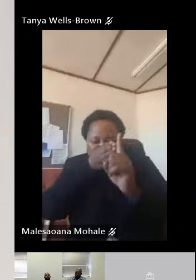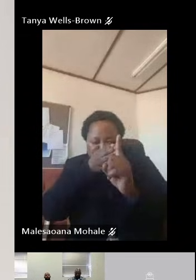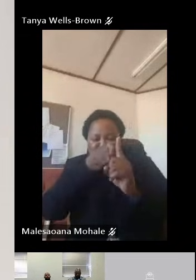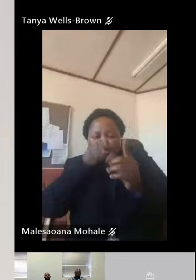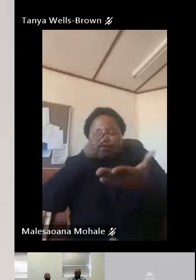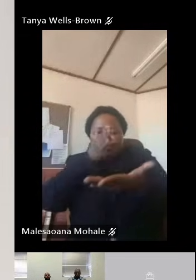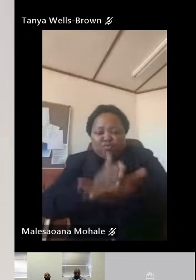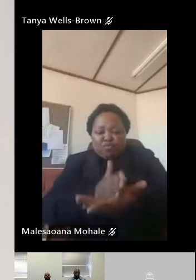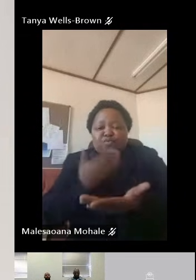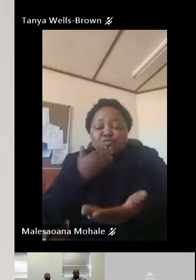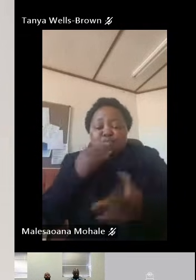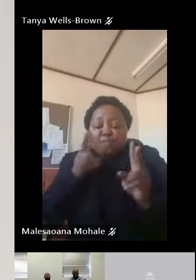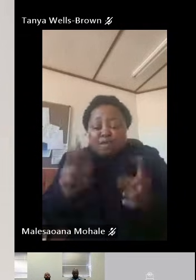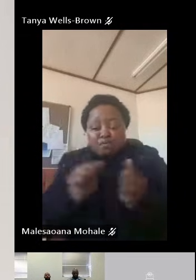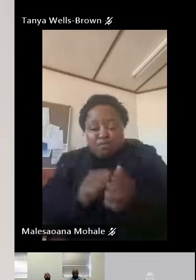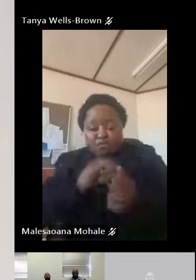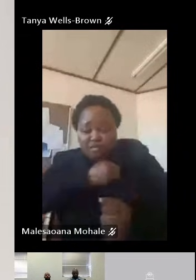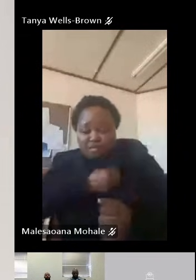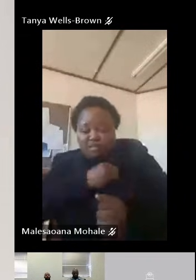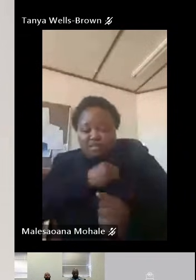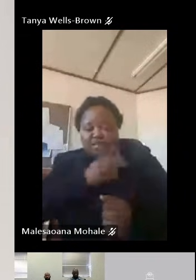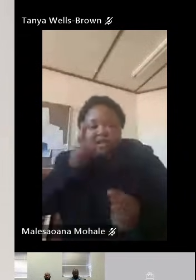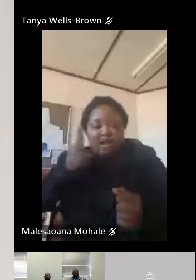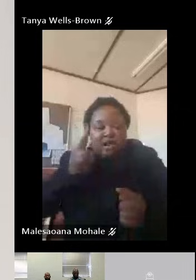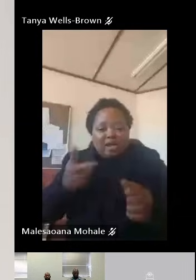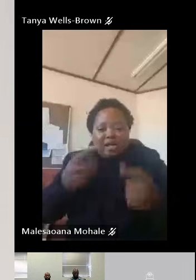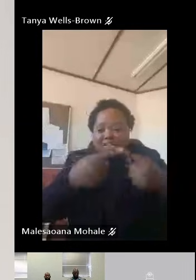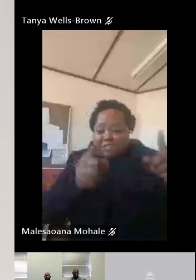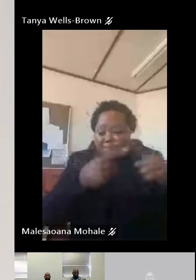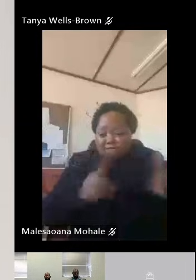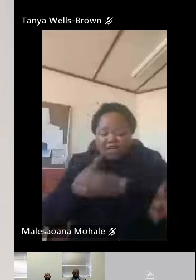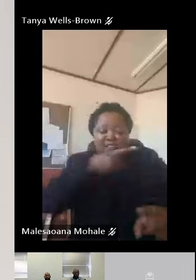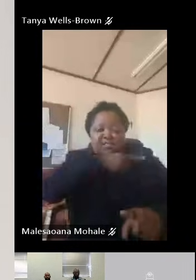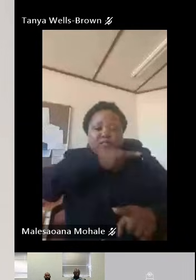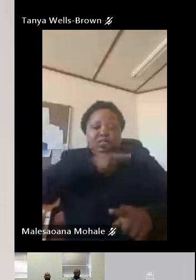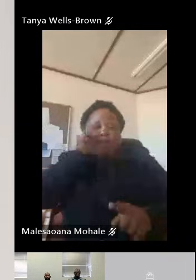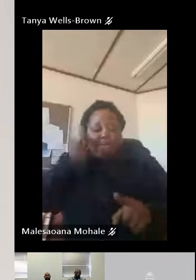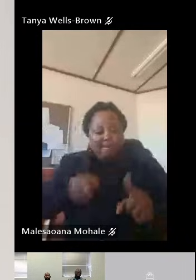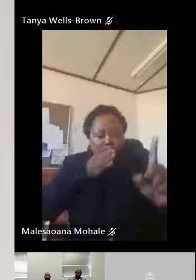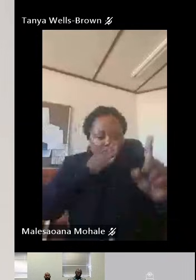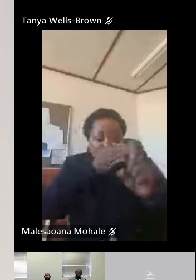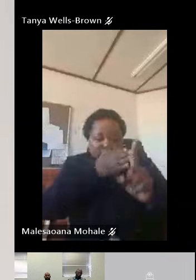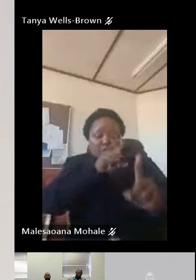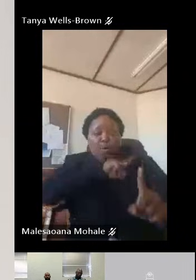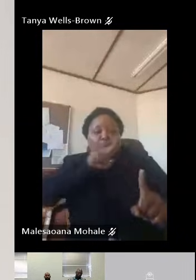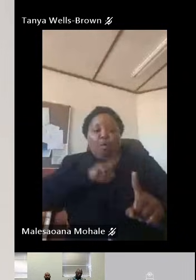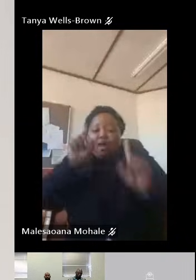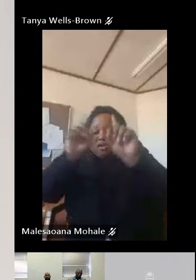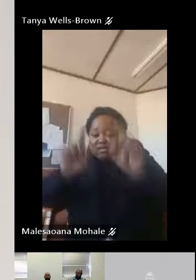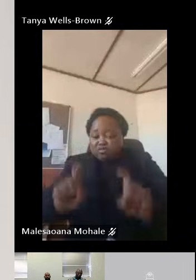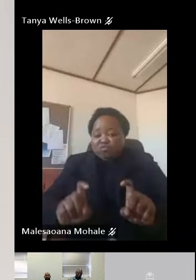disabilities, that are targeting that different genders, because they're unique, they have unique challenges, and